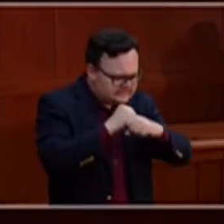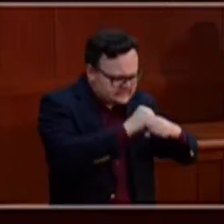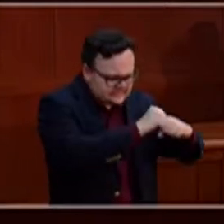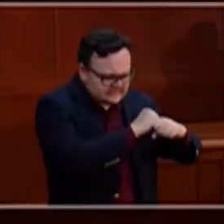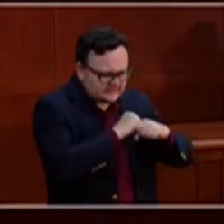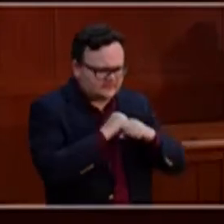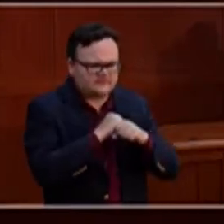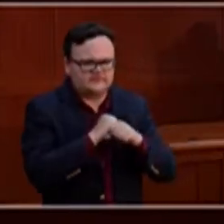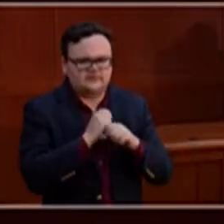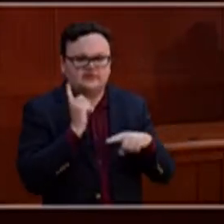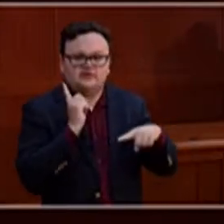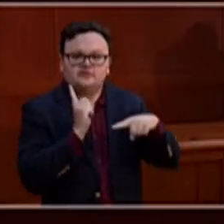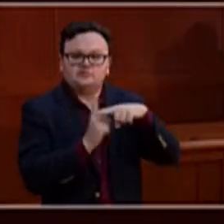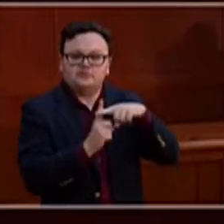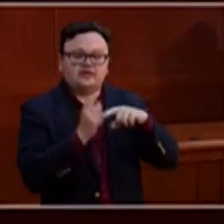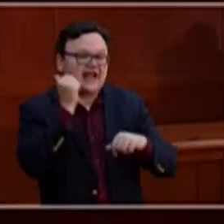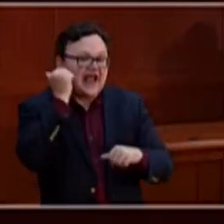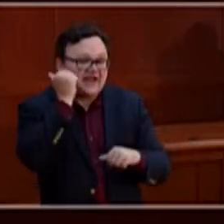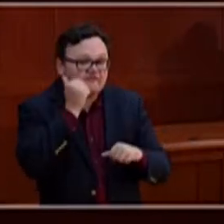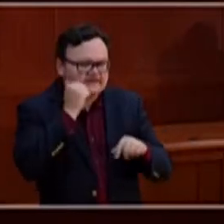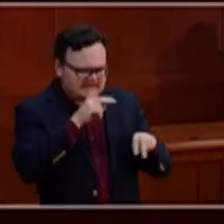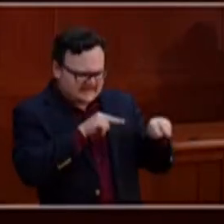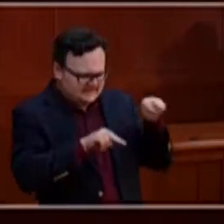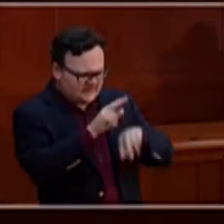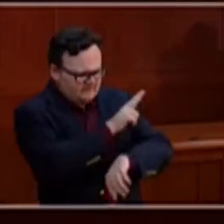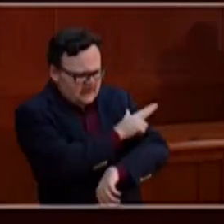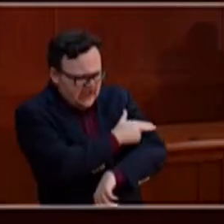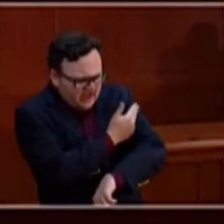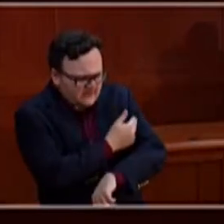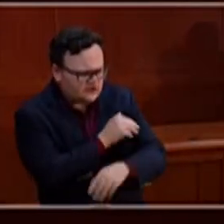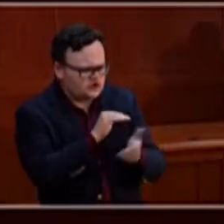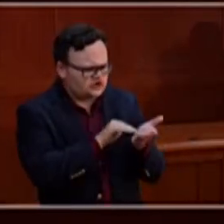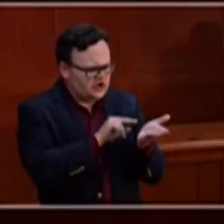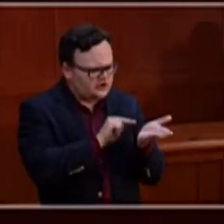the capacity of the health system to respond.